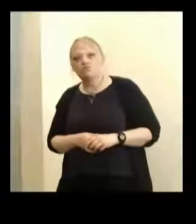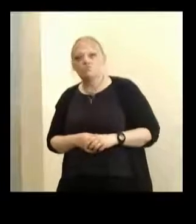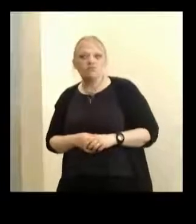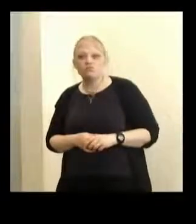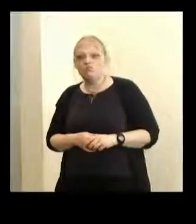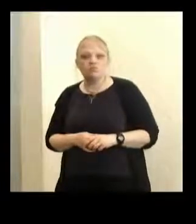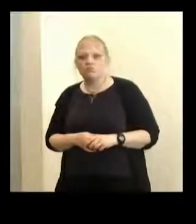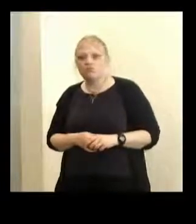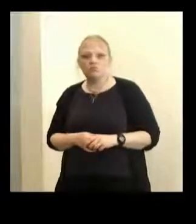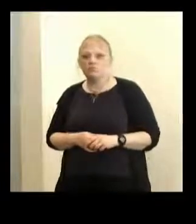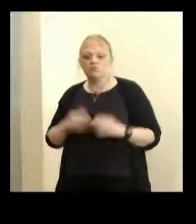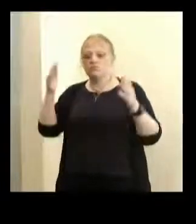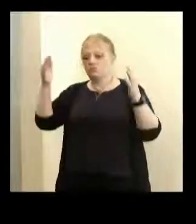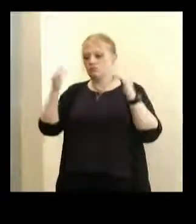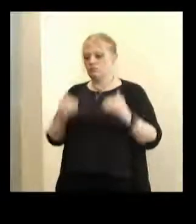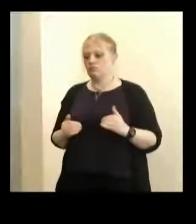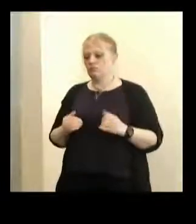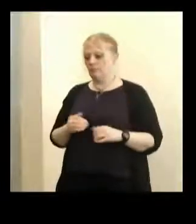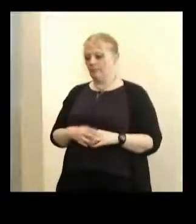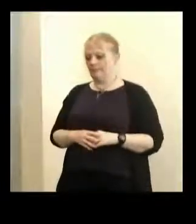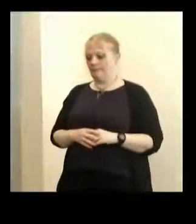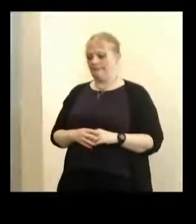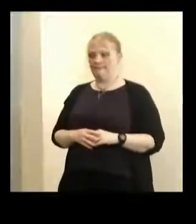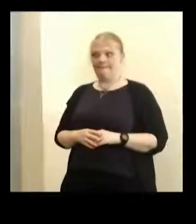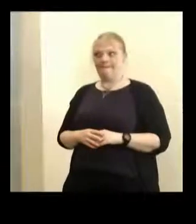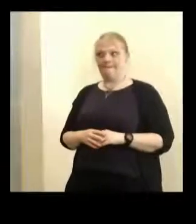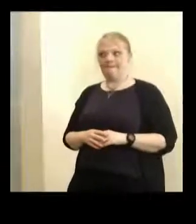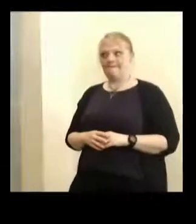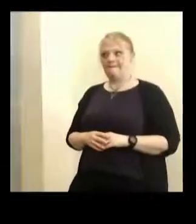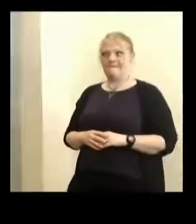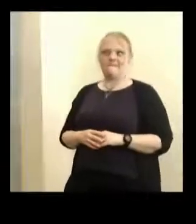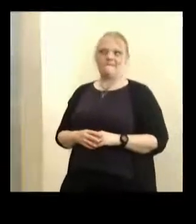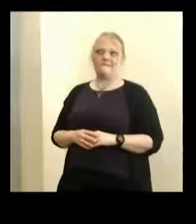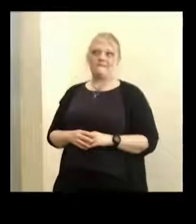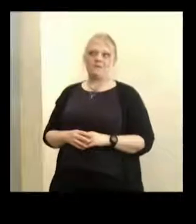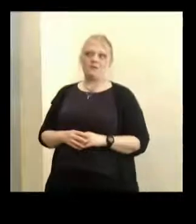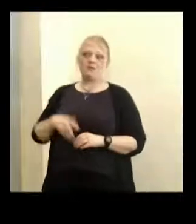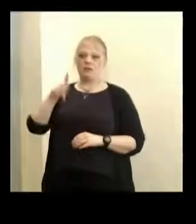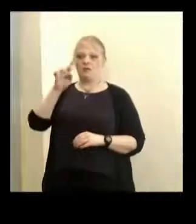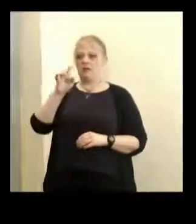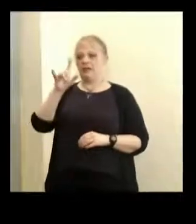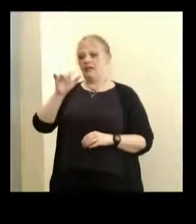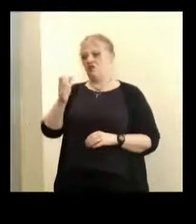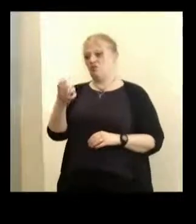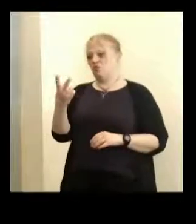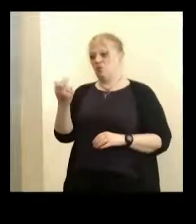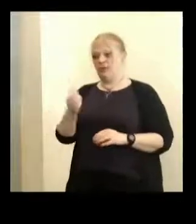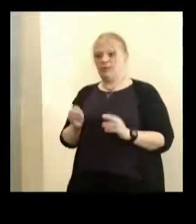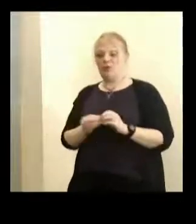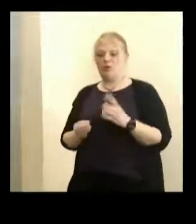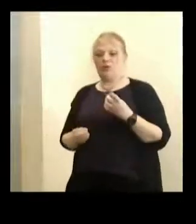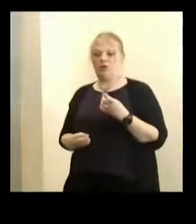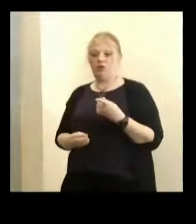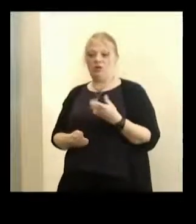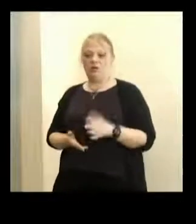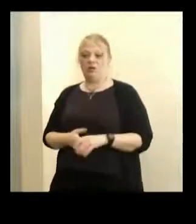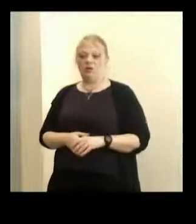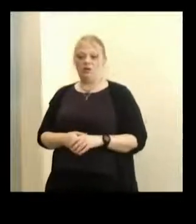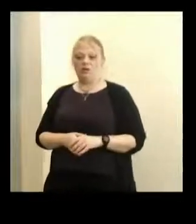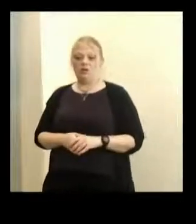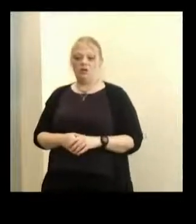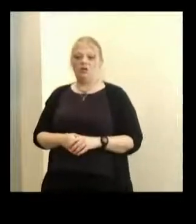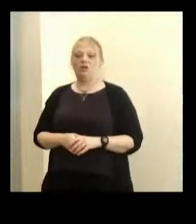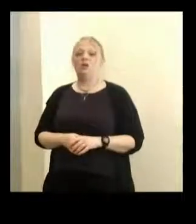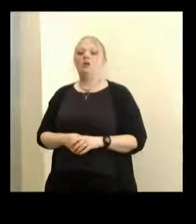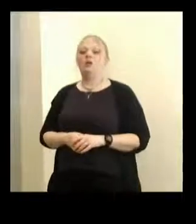If not, we will go to Kelly Dudzik, Channel 2. Any more questions, Kelly? Sure,